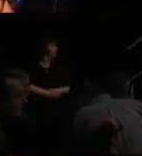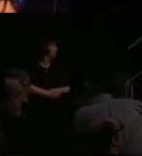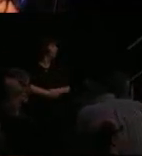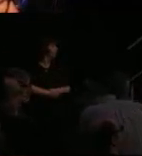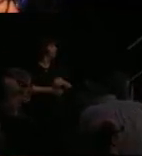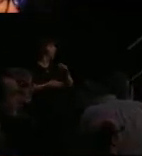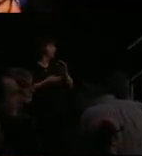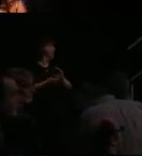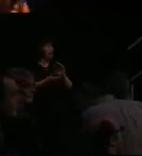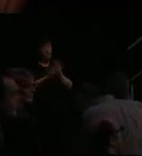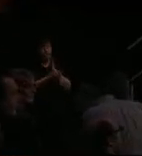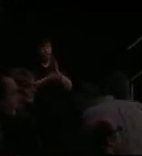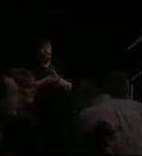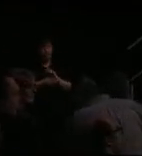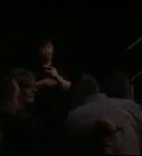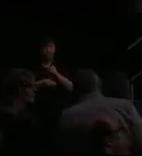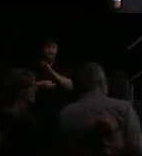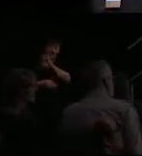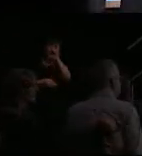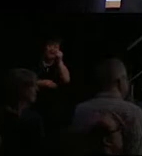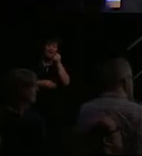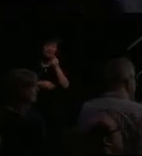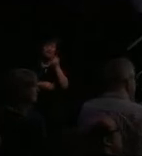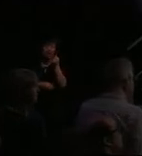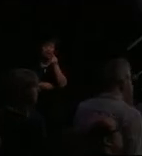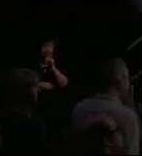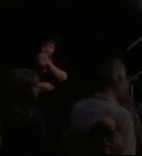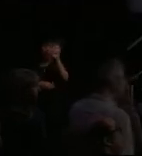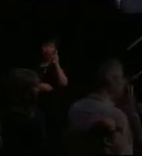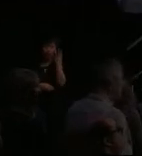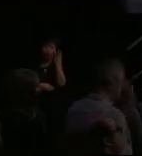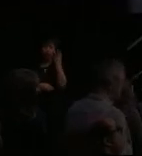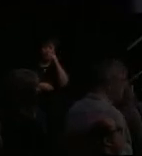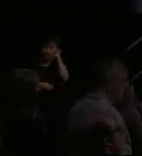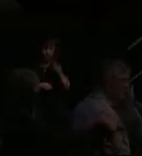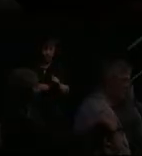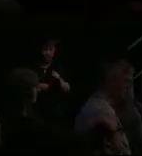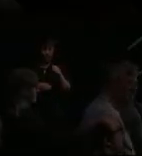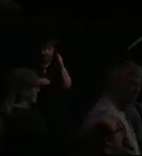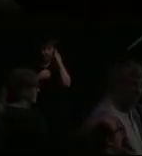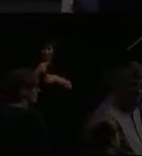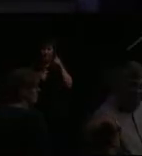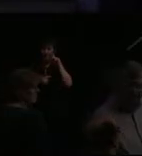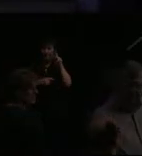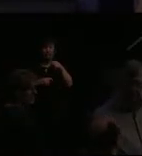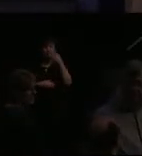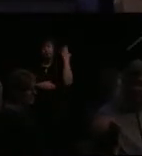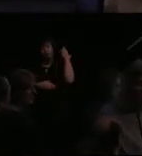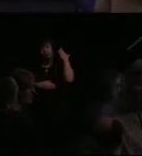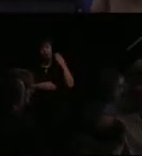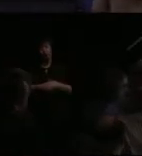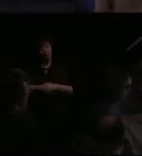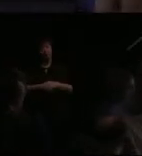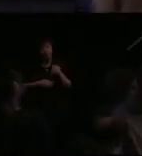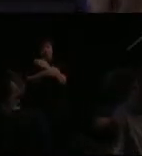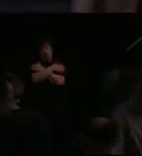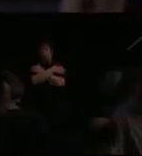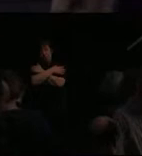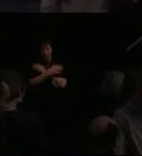Have fun. And while they're going out, why don't you just say hello to three people that you've not seen this morning yet? Give them a hug, say hello.